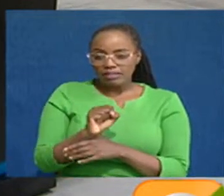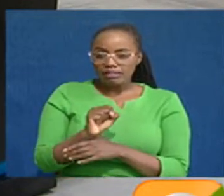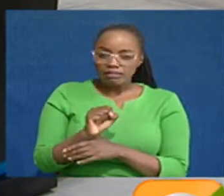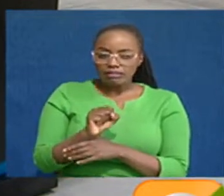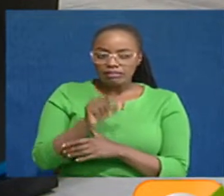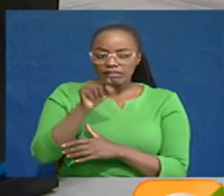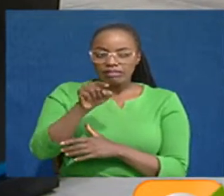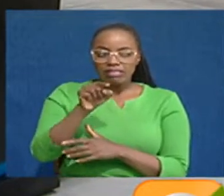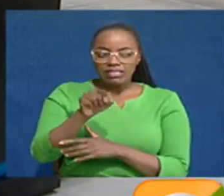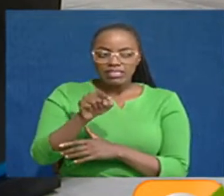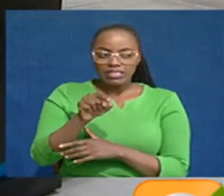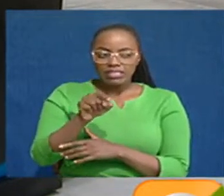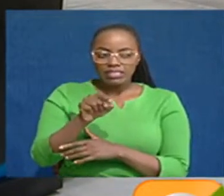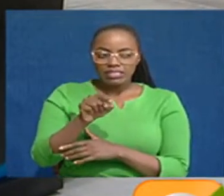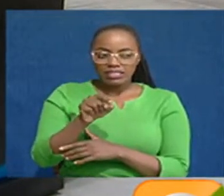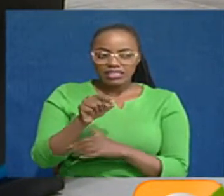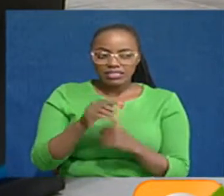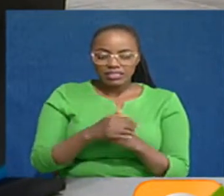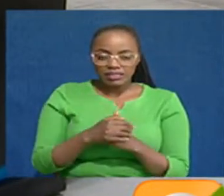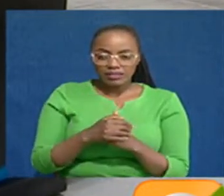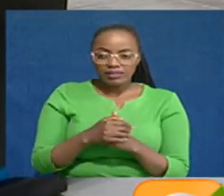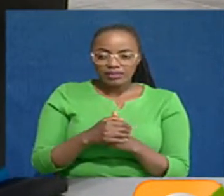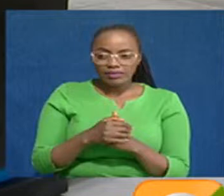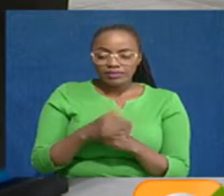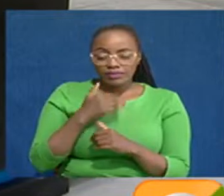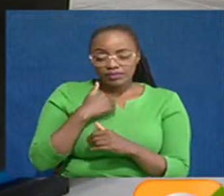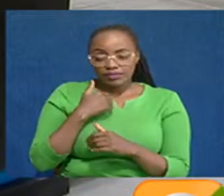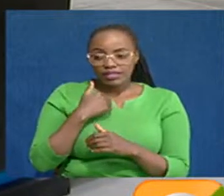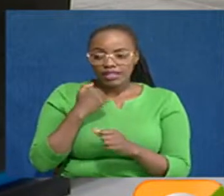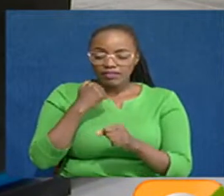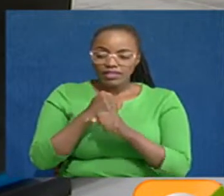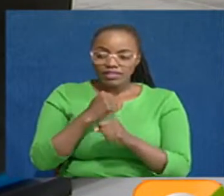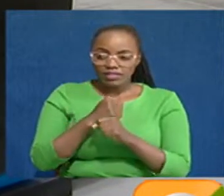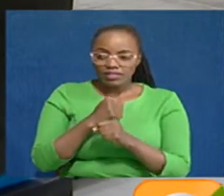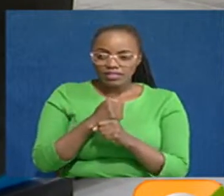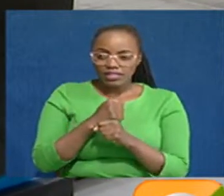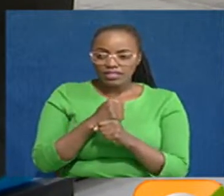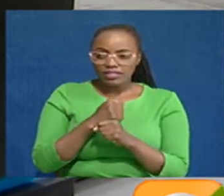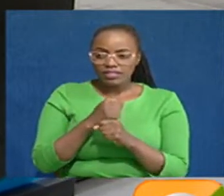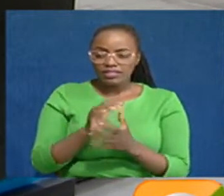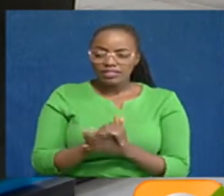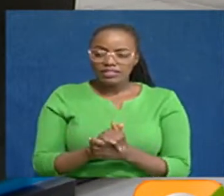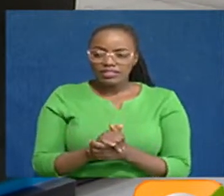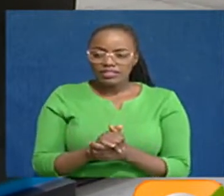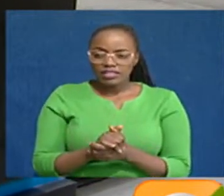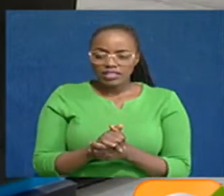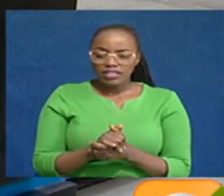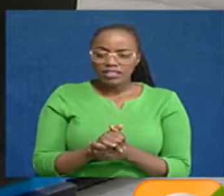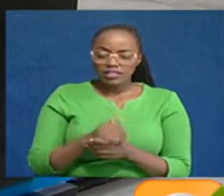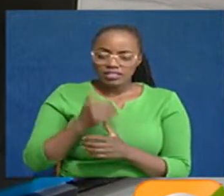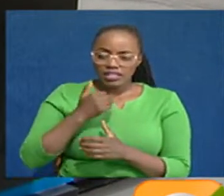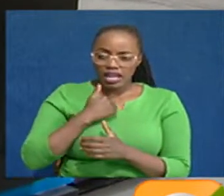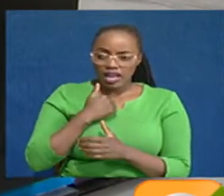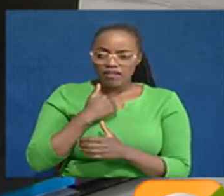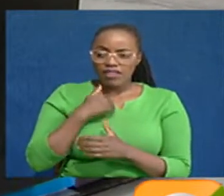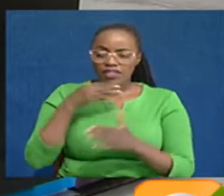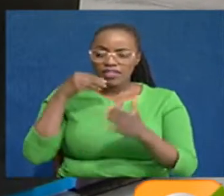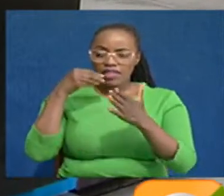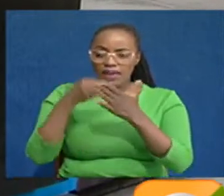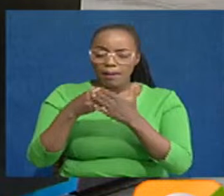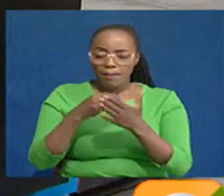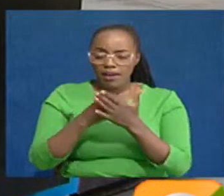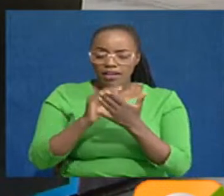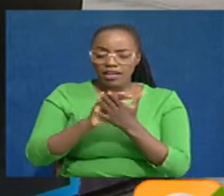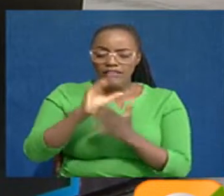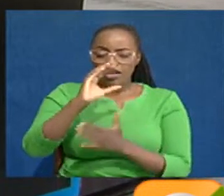That's not by itself not a bad idea. Yeah, absolutely. I mean, if you owe people money and your cash